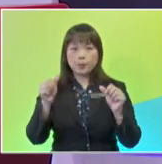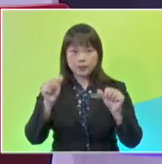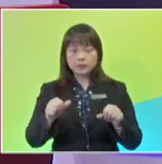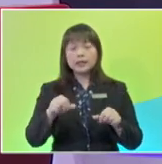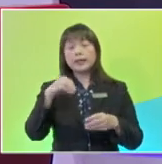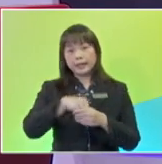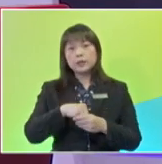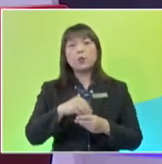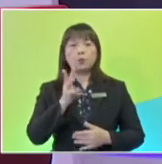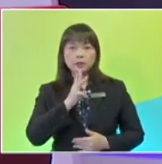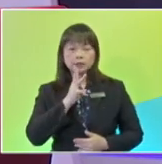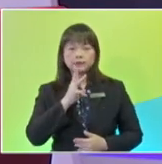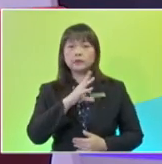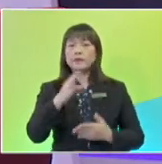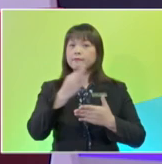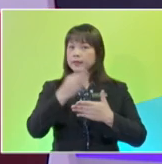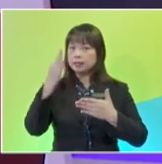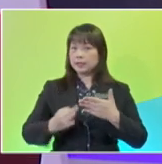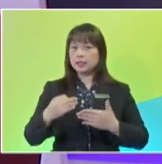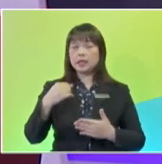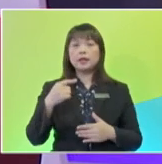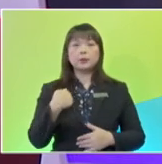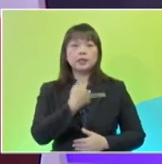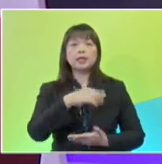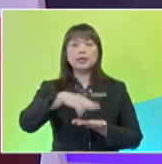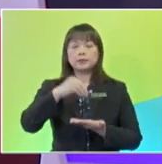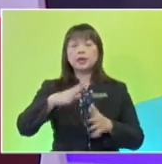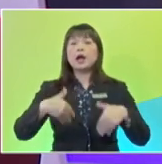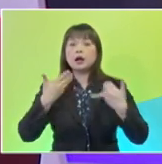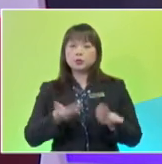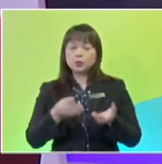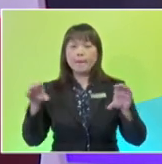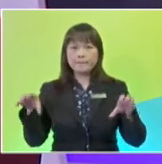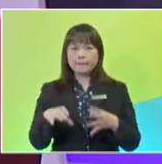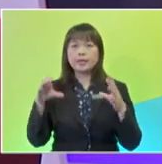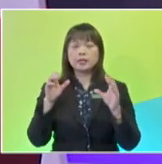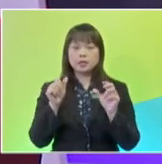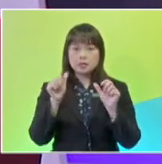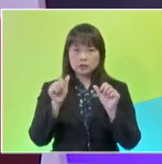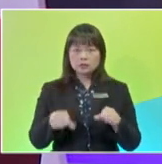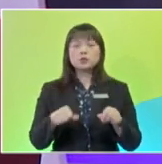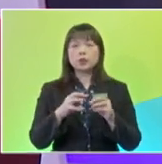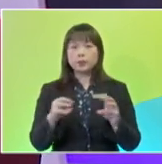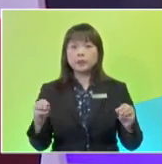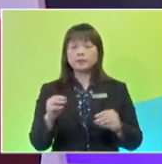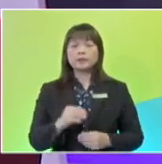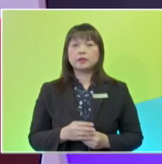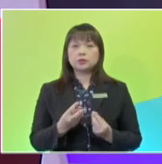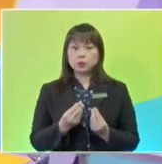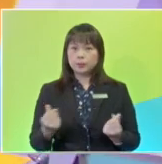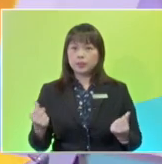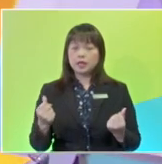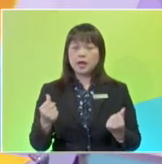this segment, we mm-hmm. have also learned how to make soluble materials in water dissolve more quicker. Mm-hmm. Okay. All right.